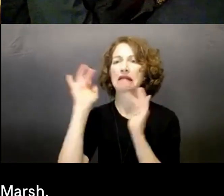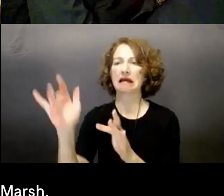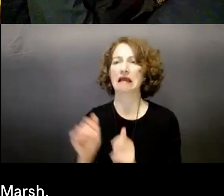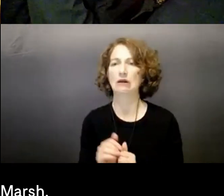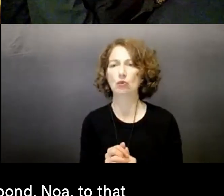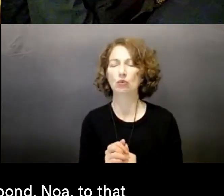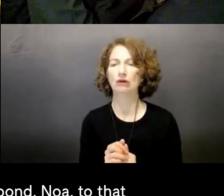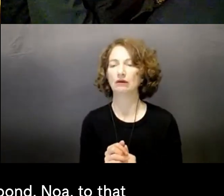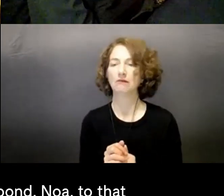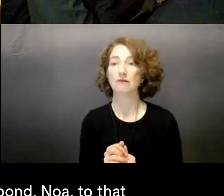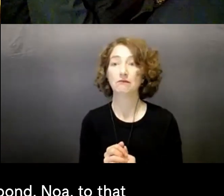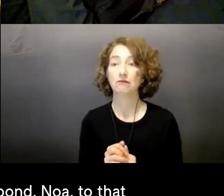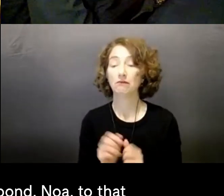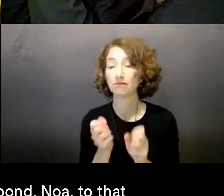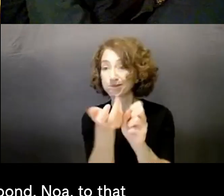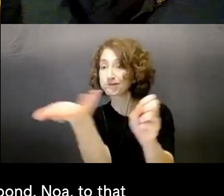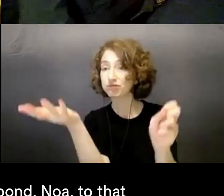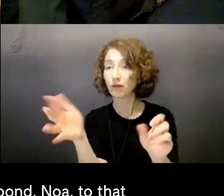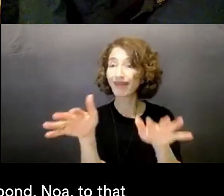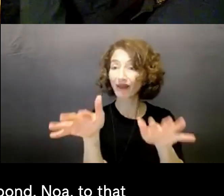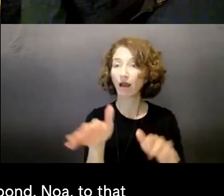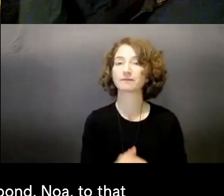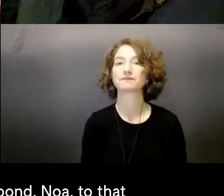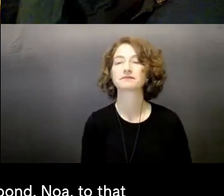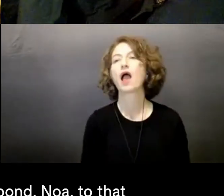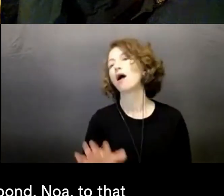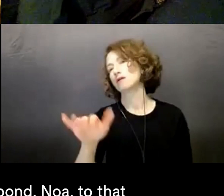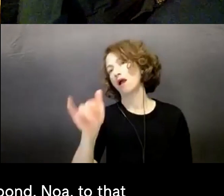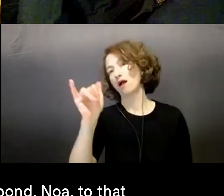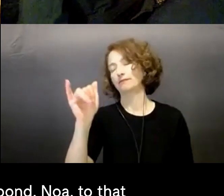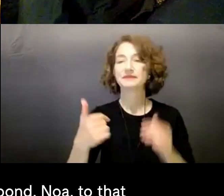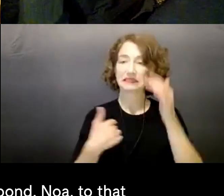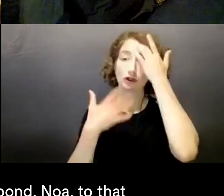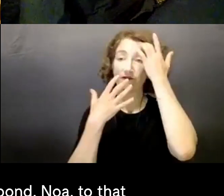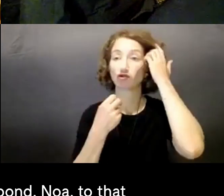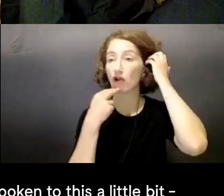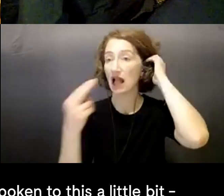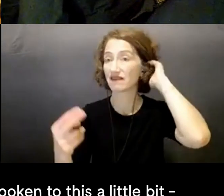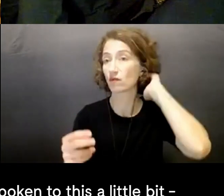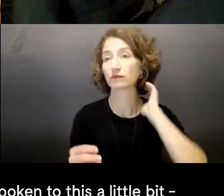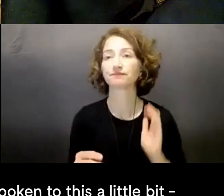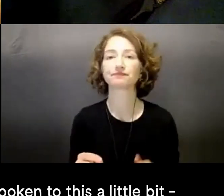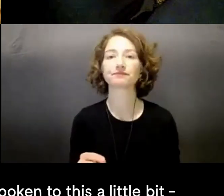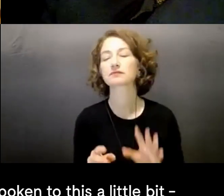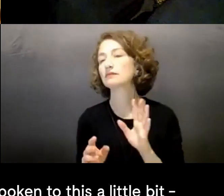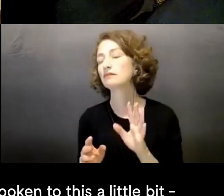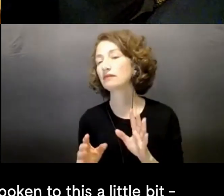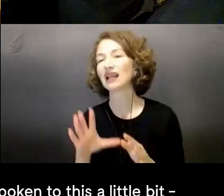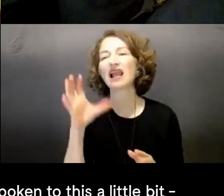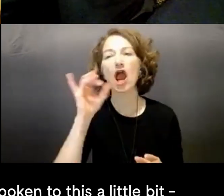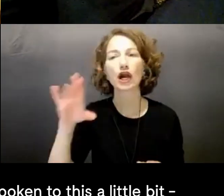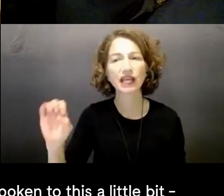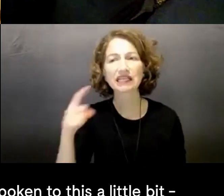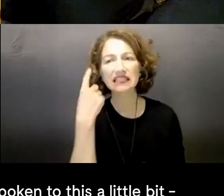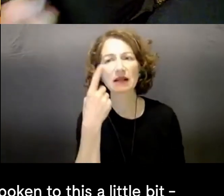is Kate again. I just want to respond, Noa, to that, because I think within that, and Carrie, you've spoken to